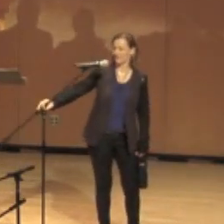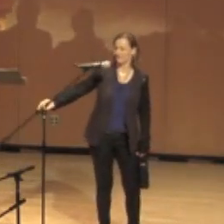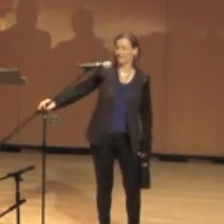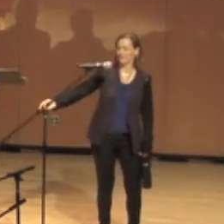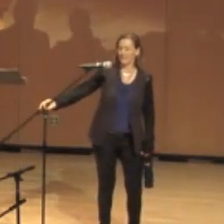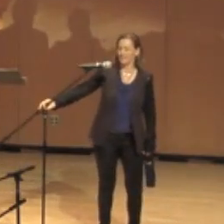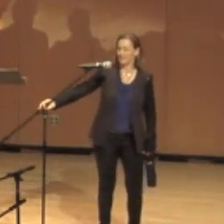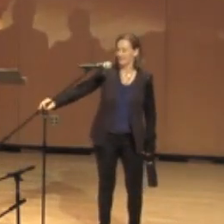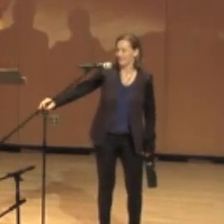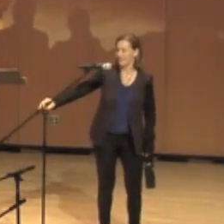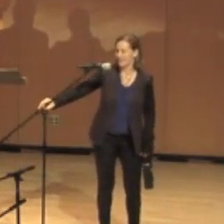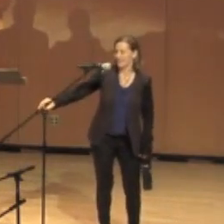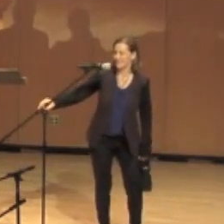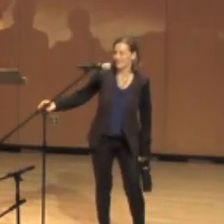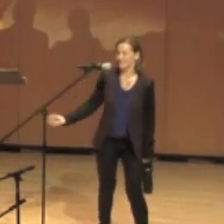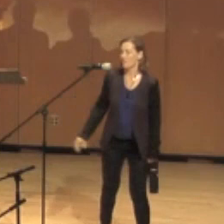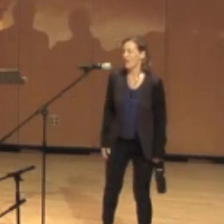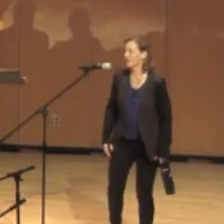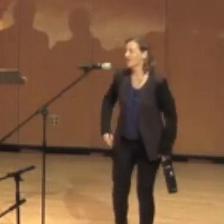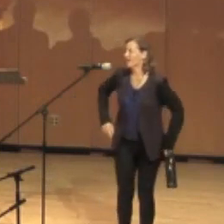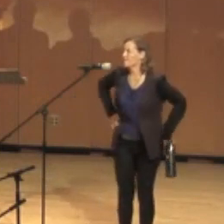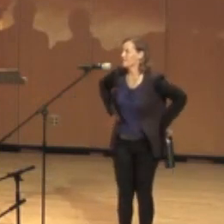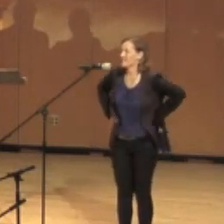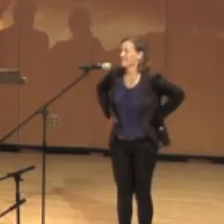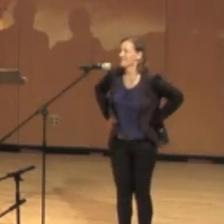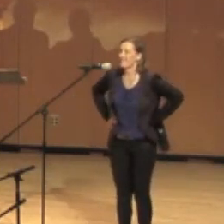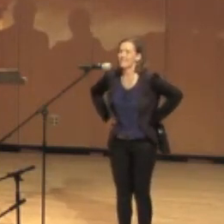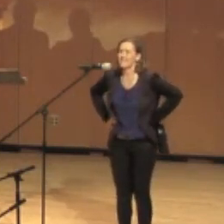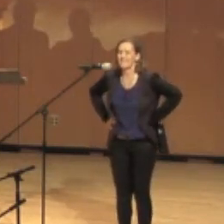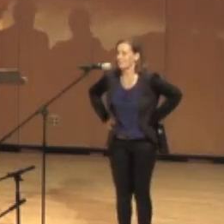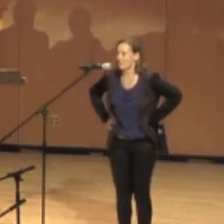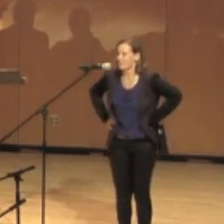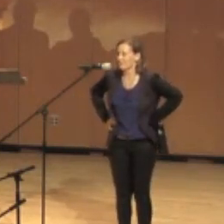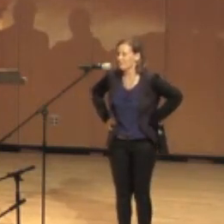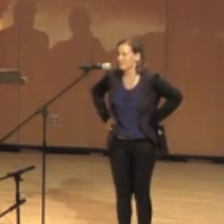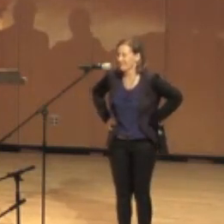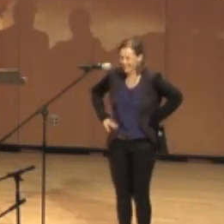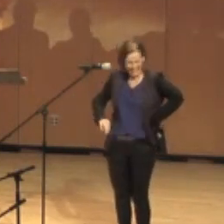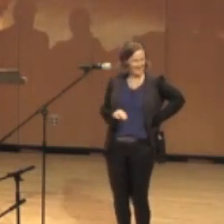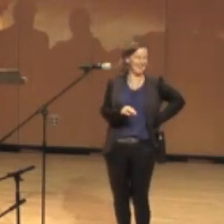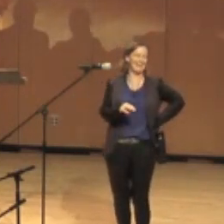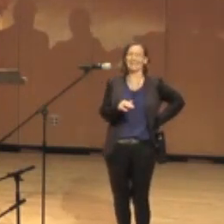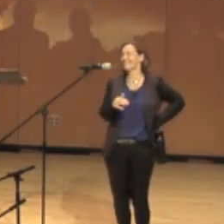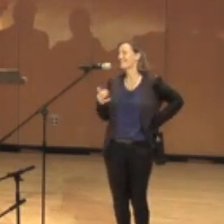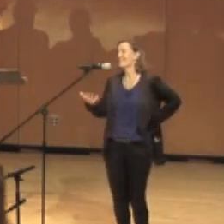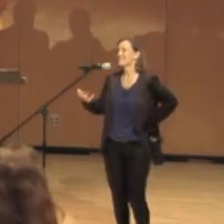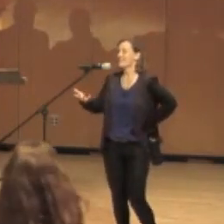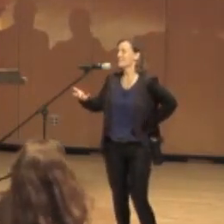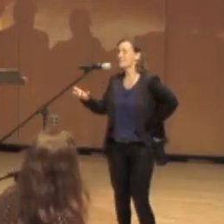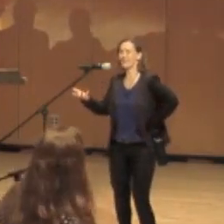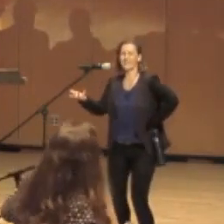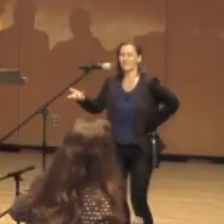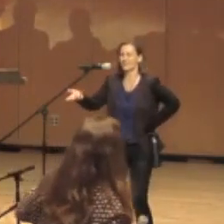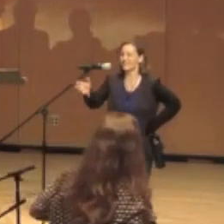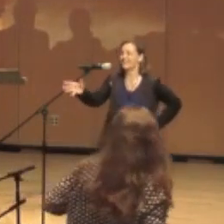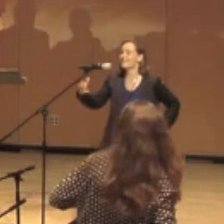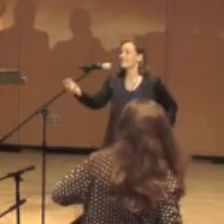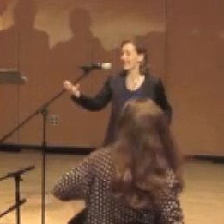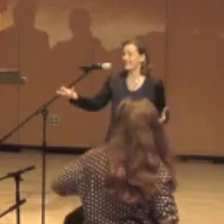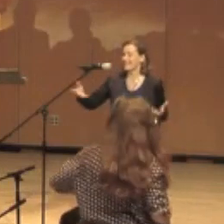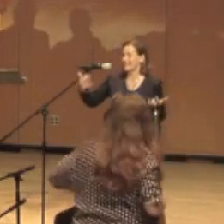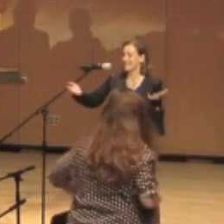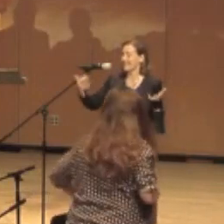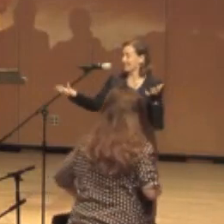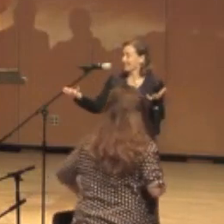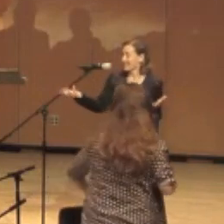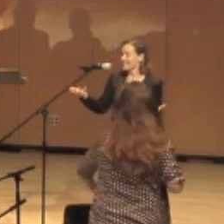to to reunite with with you all um just in in this little preparation so we wanted to just like give